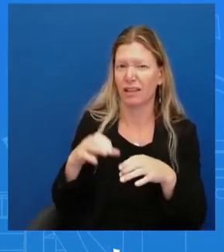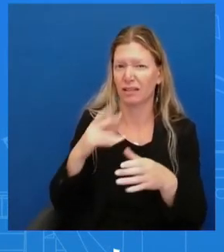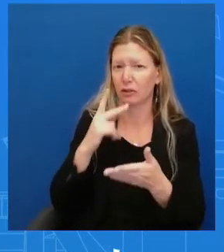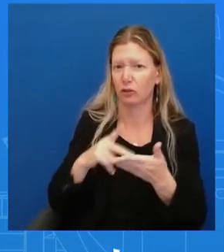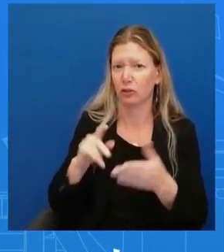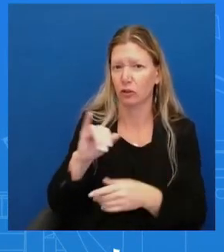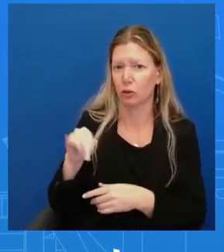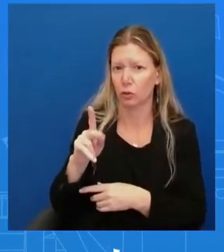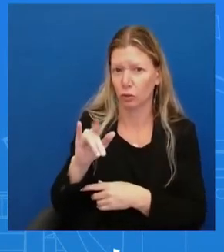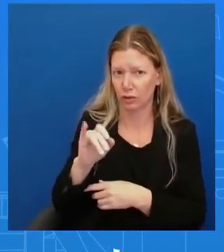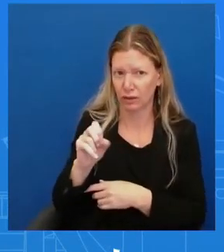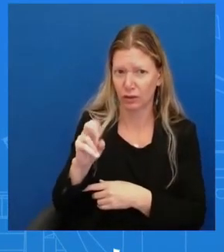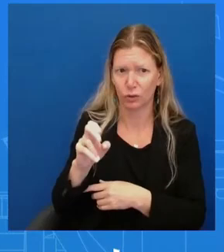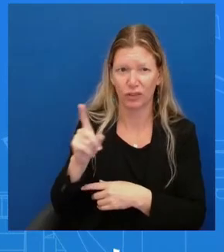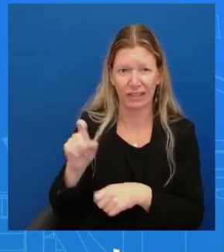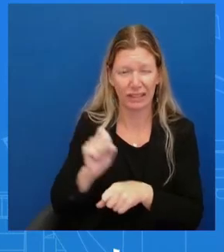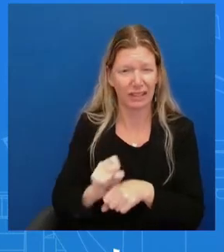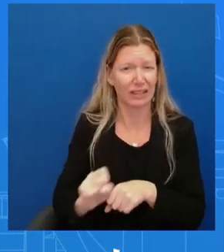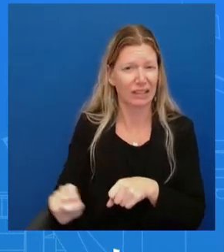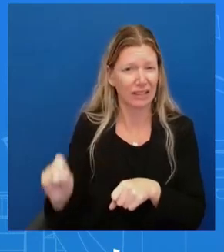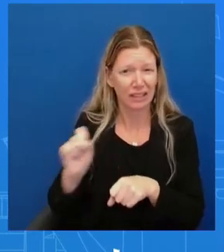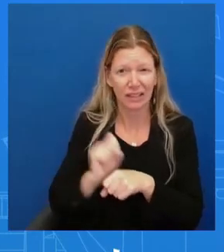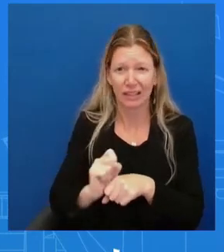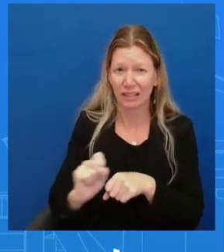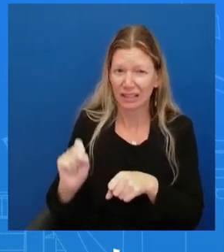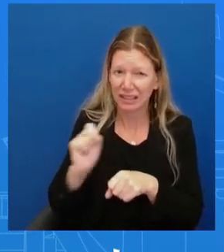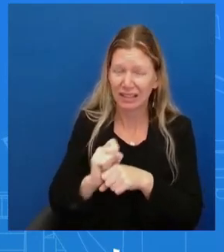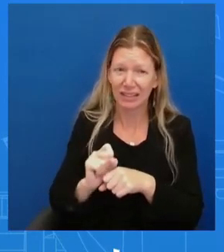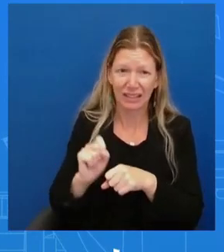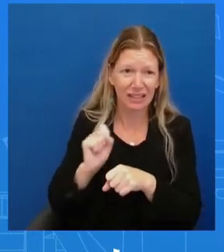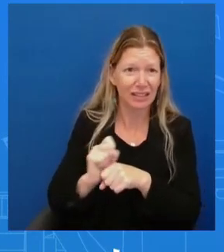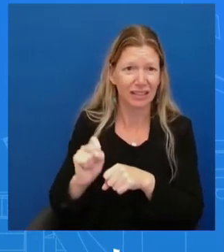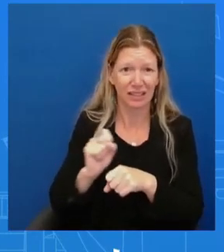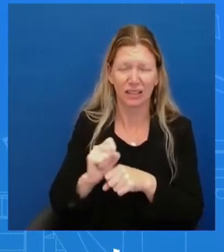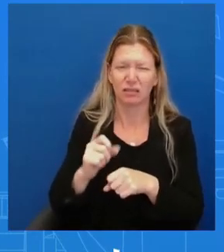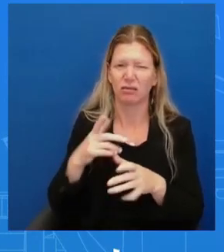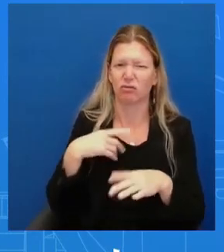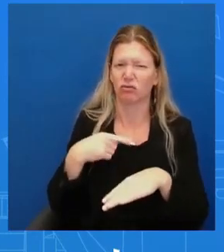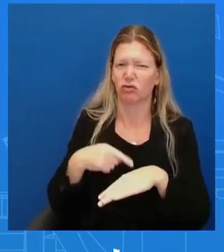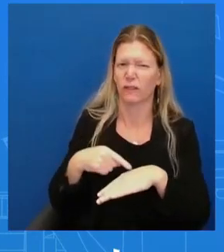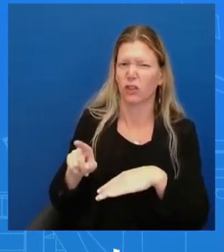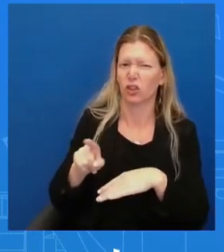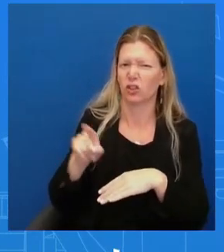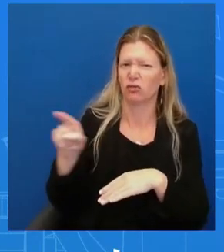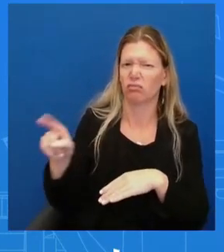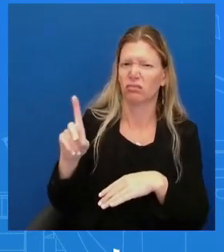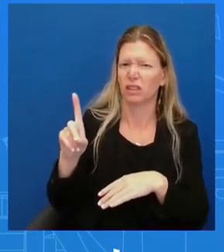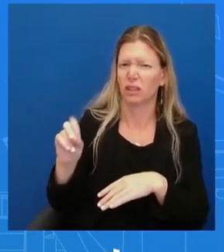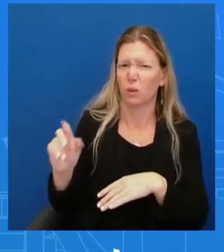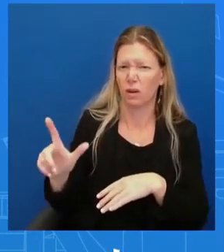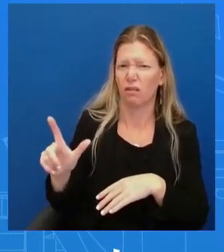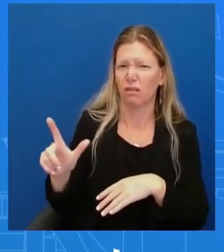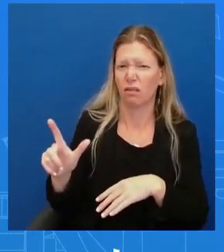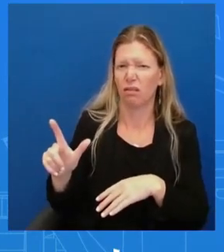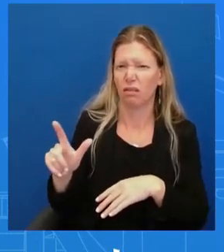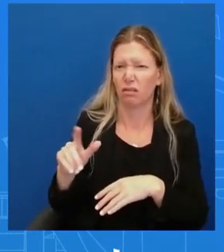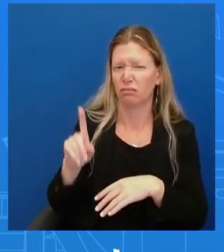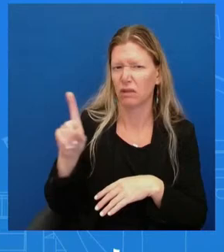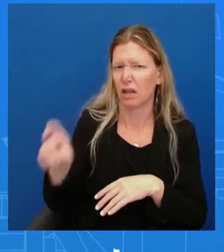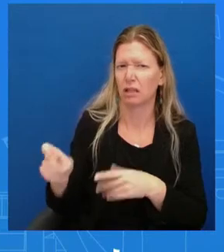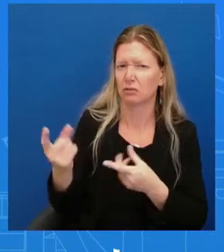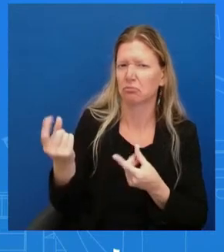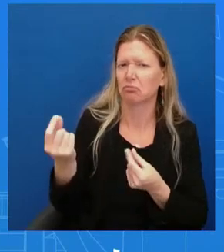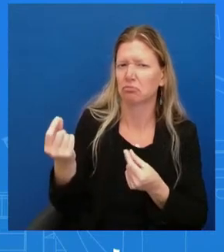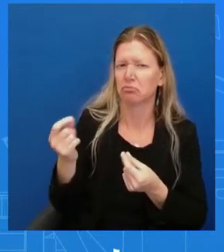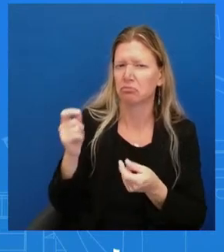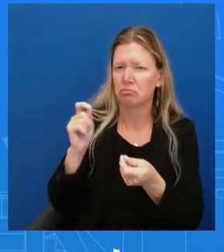I would refer you to the Department of Labor on what they're doing specifically to make sure that workers are certainly